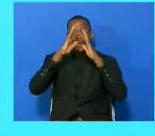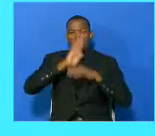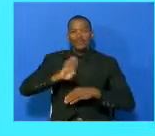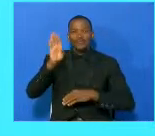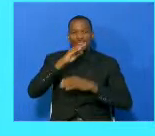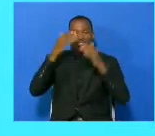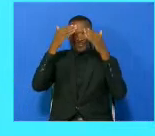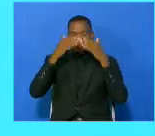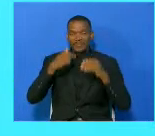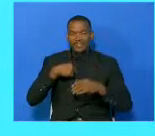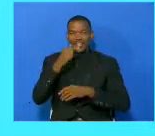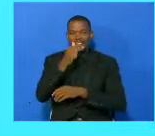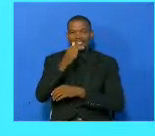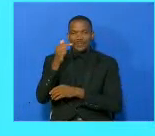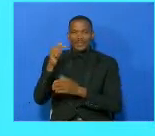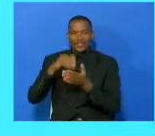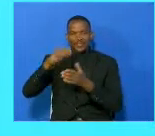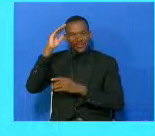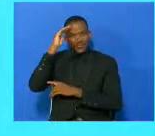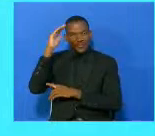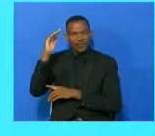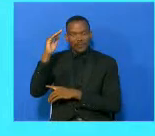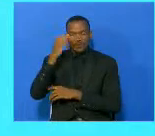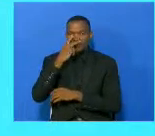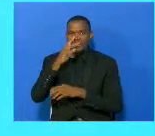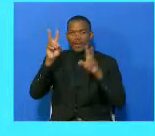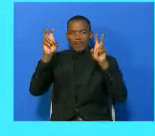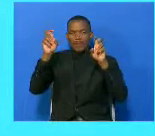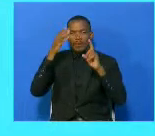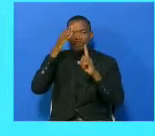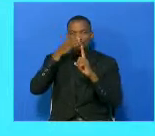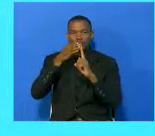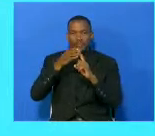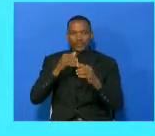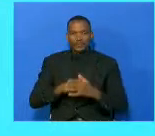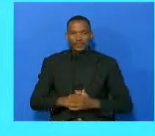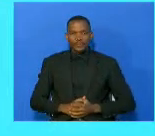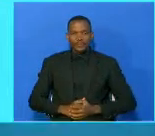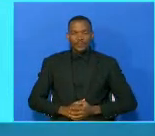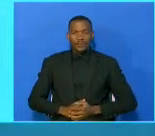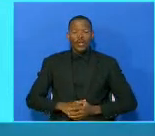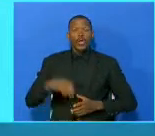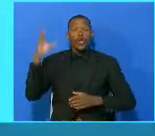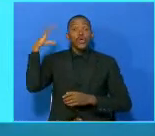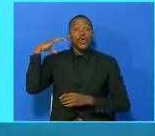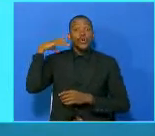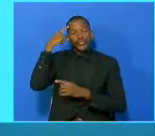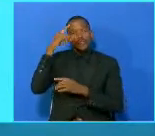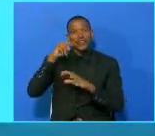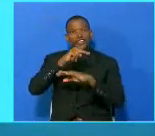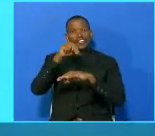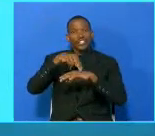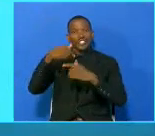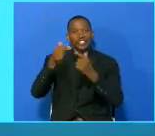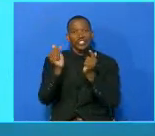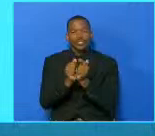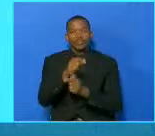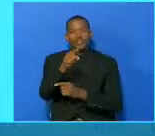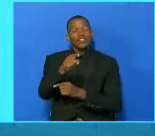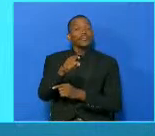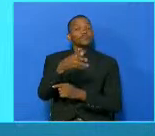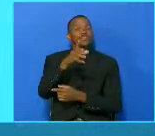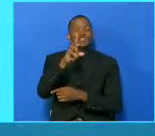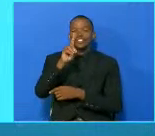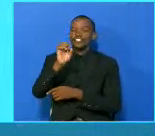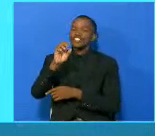kwa go wena ka thato kgosimore Madume a re lebepego kwa Setlhoeng. Mokatisi wa setlhopha sa setšhaba sa The Zebras